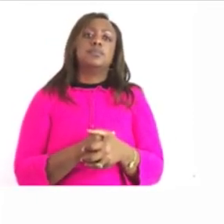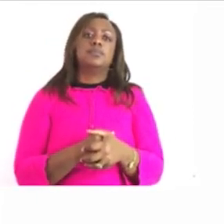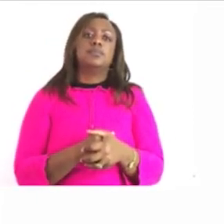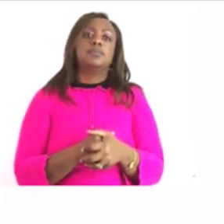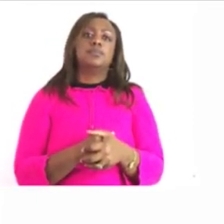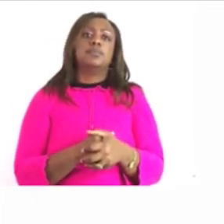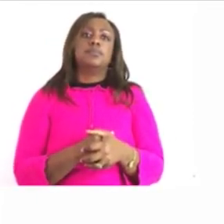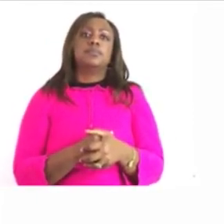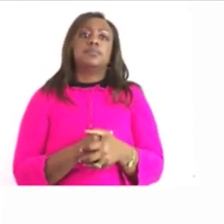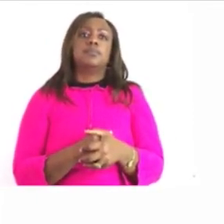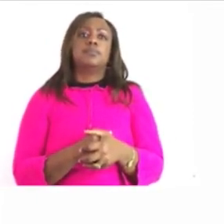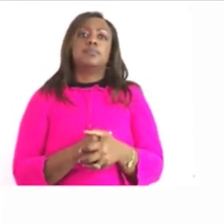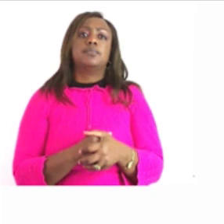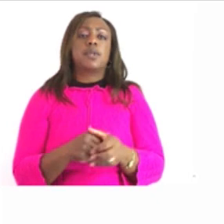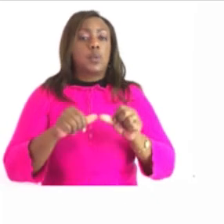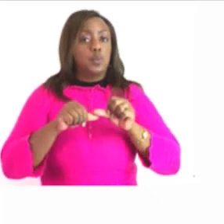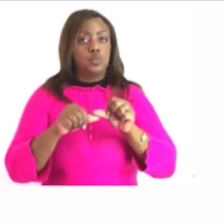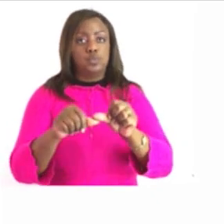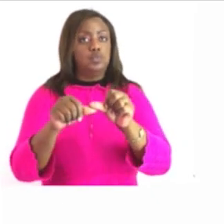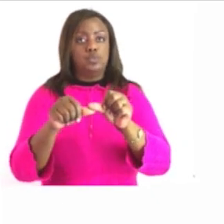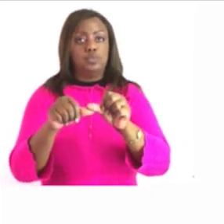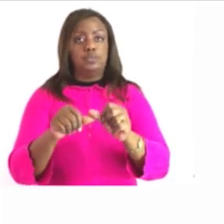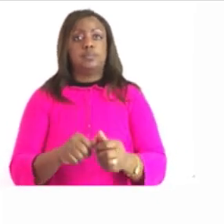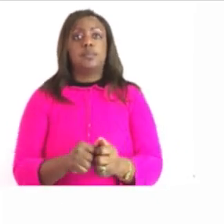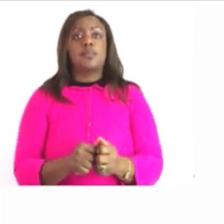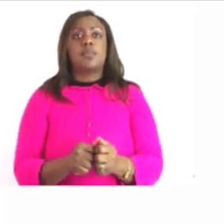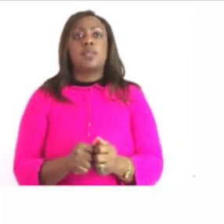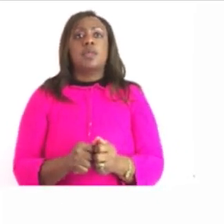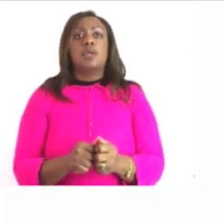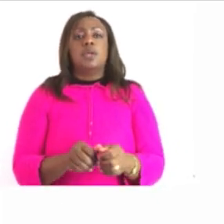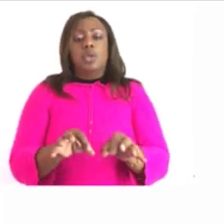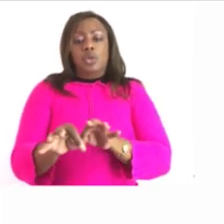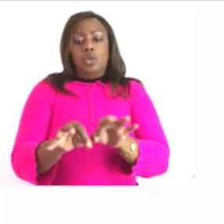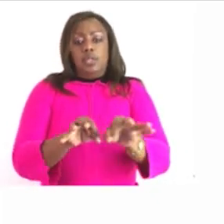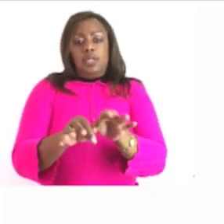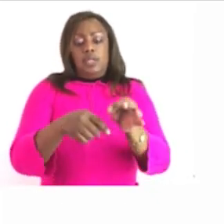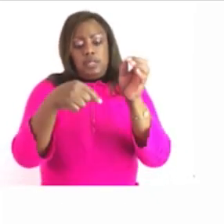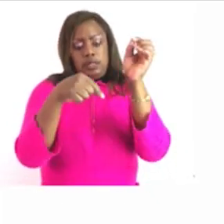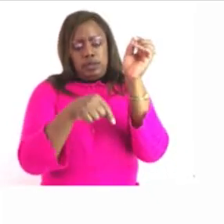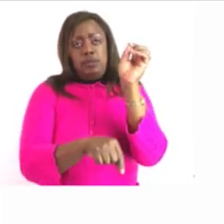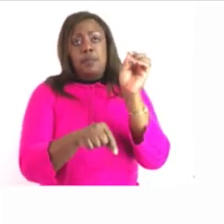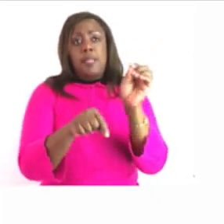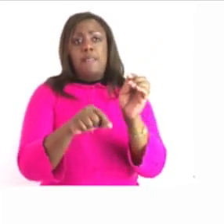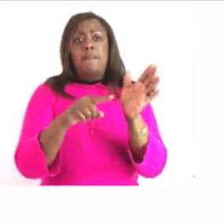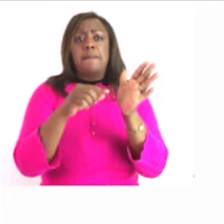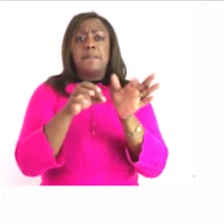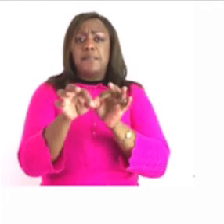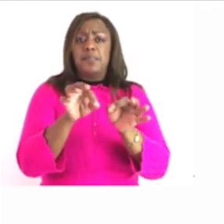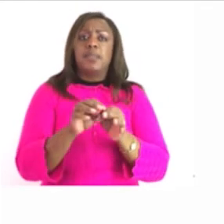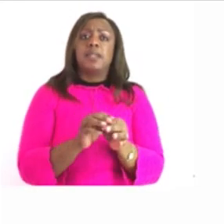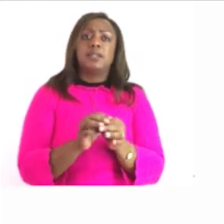Okay? We are continuing. We are going now to have a little bit of a deeper explanation in terms